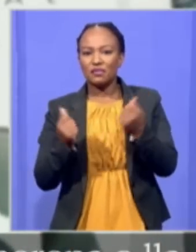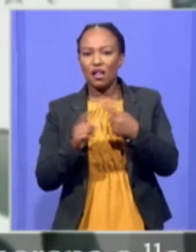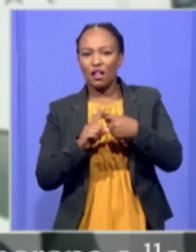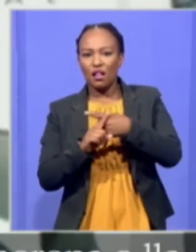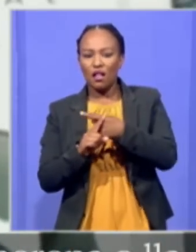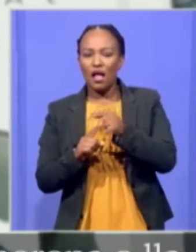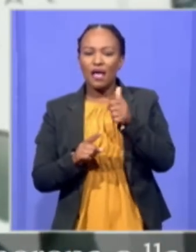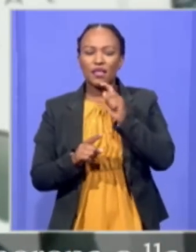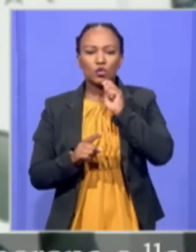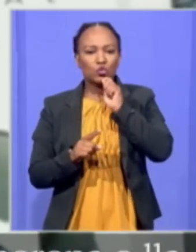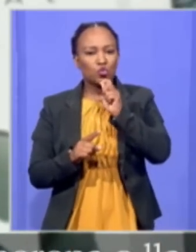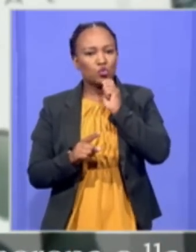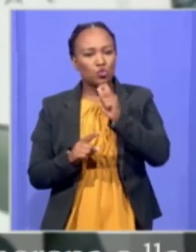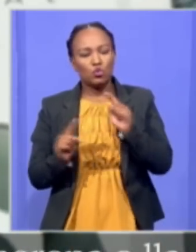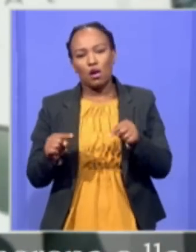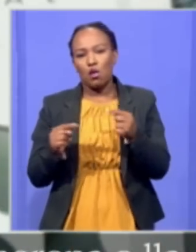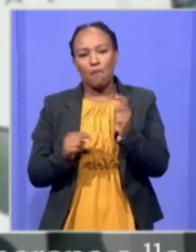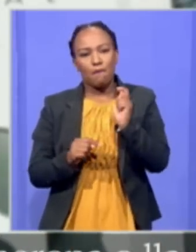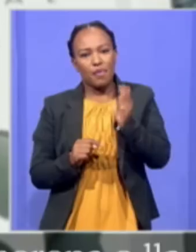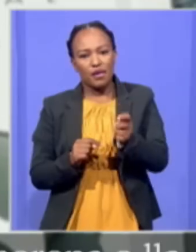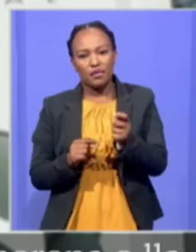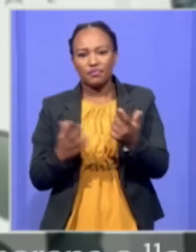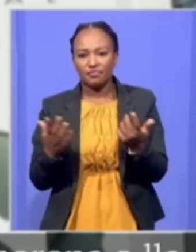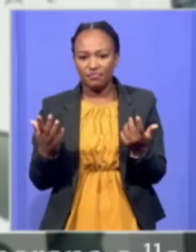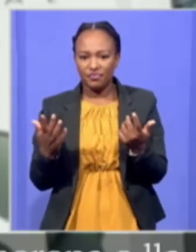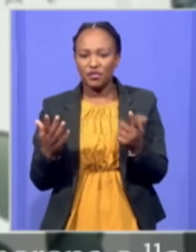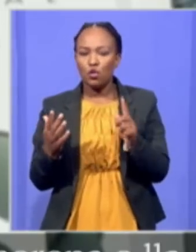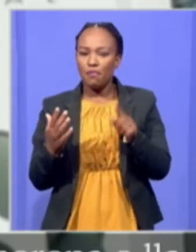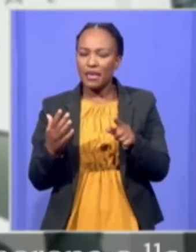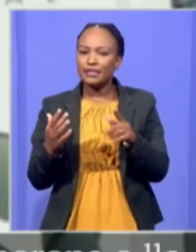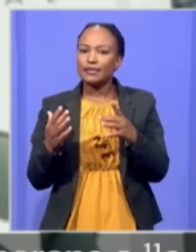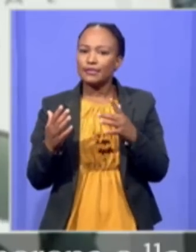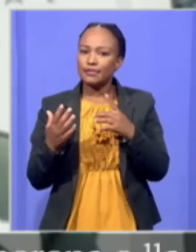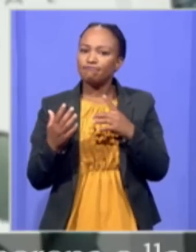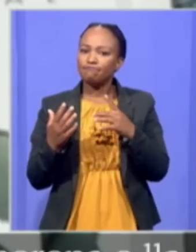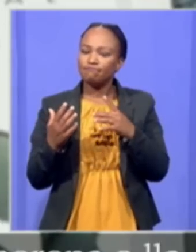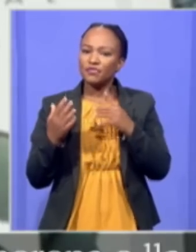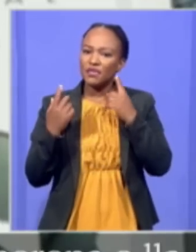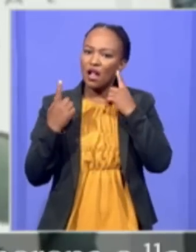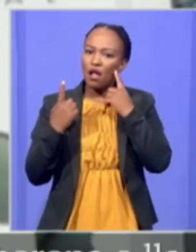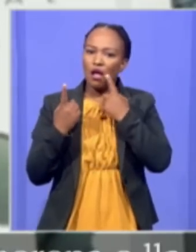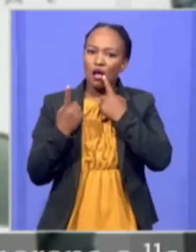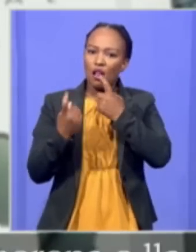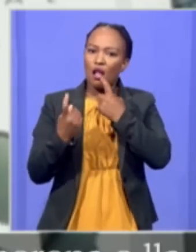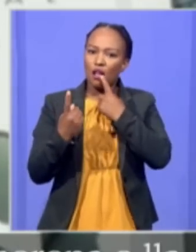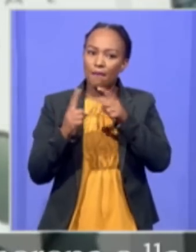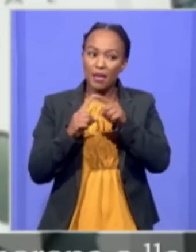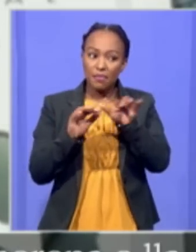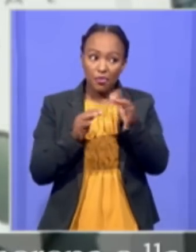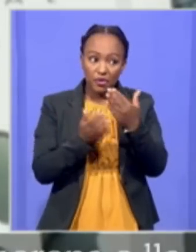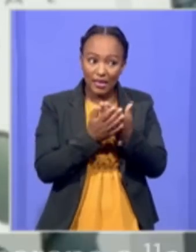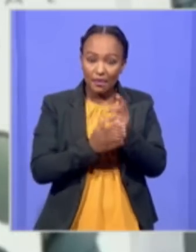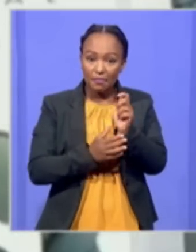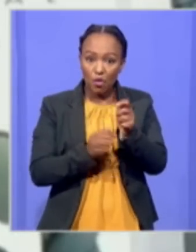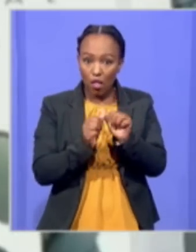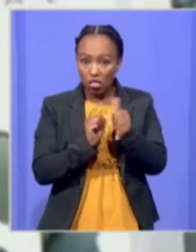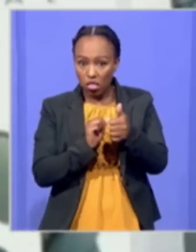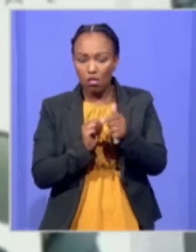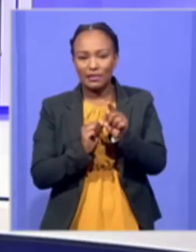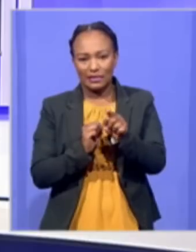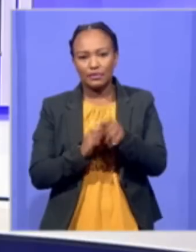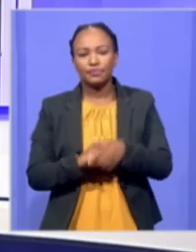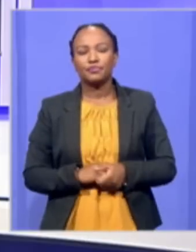genuinely unable to afford to pay. And so we've got to push out the noise and deal with the ones who are unable to pay.